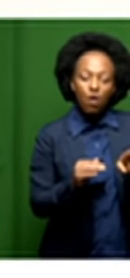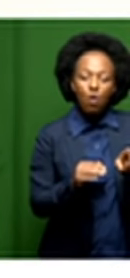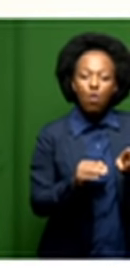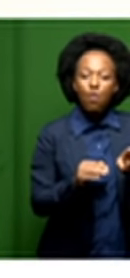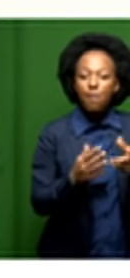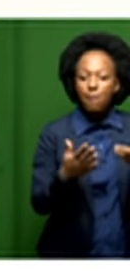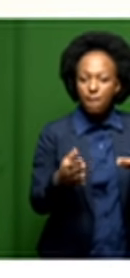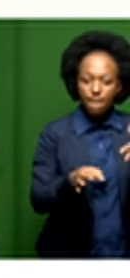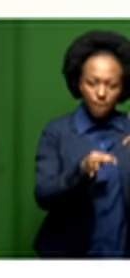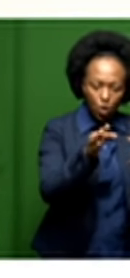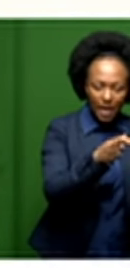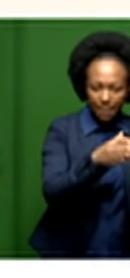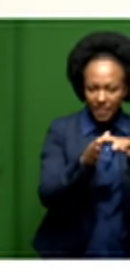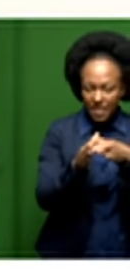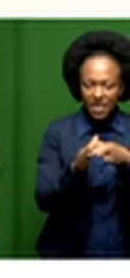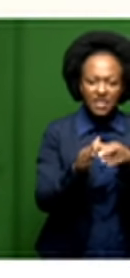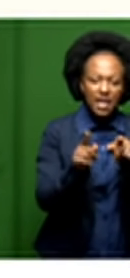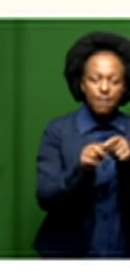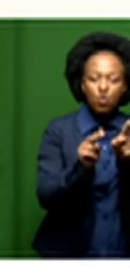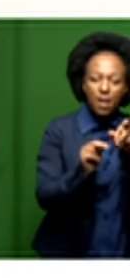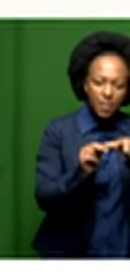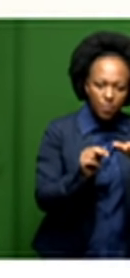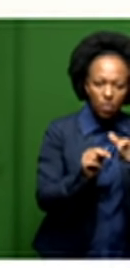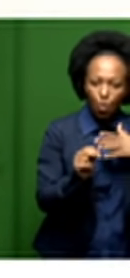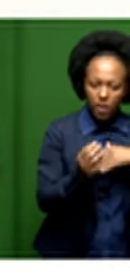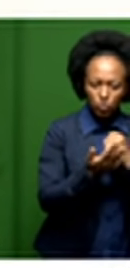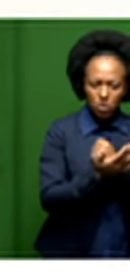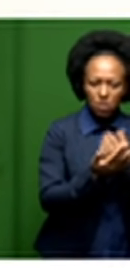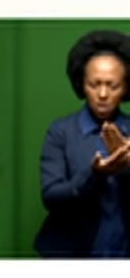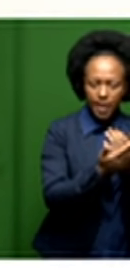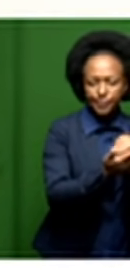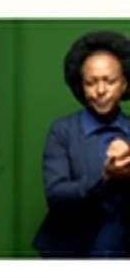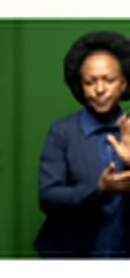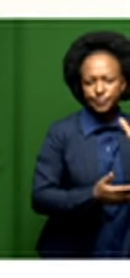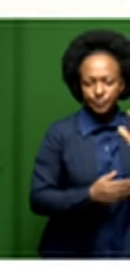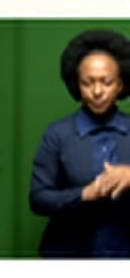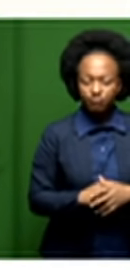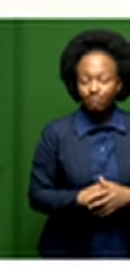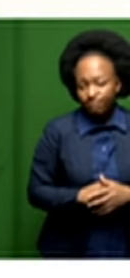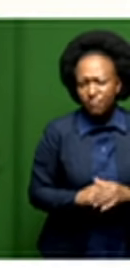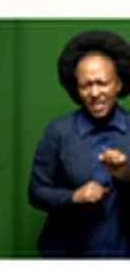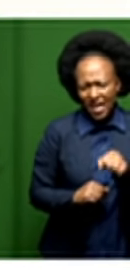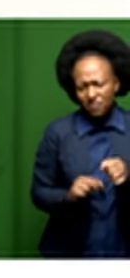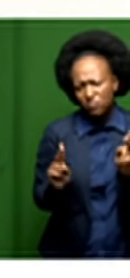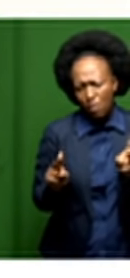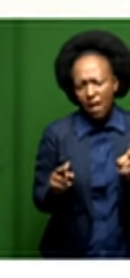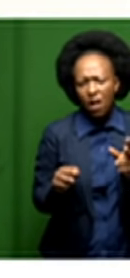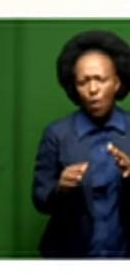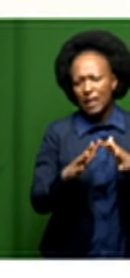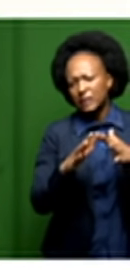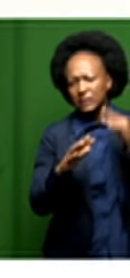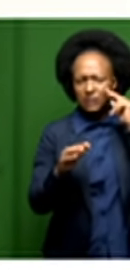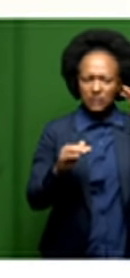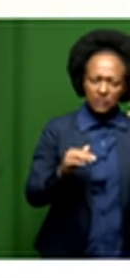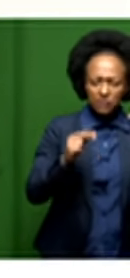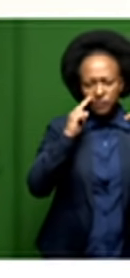party candidates or for ordinary candidates to also register. Mm-hmm. The mixed feelings would come in the sense that